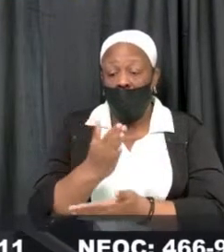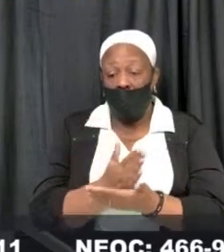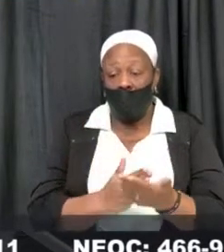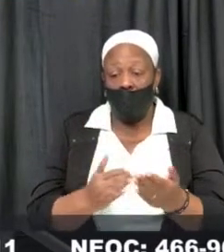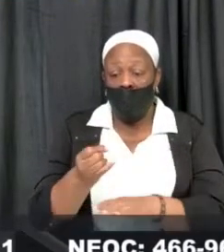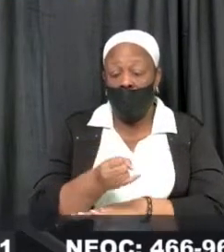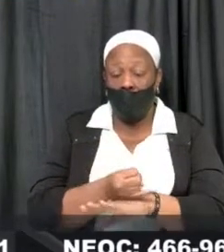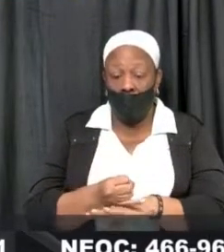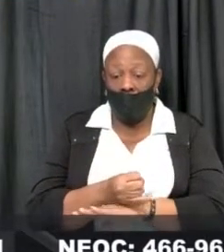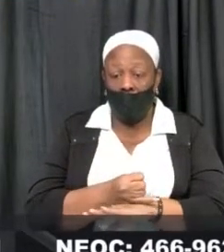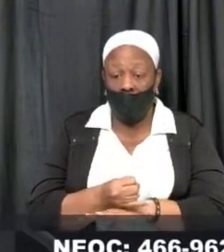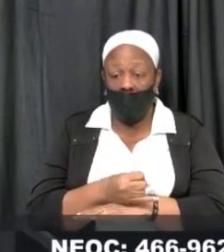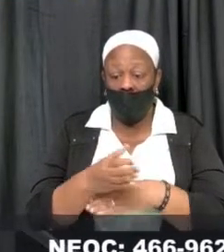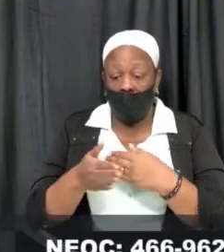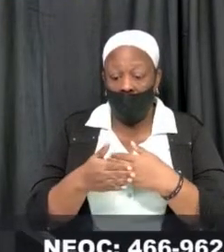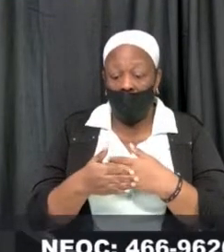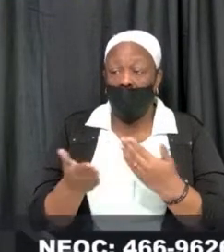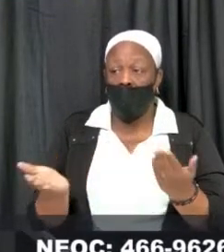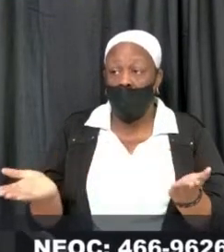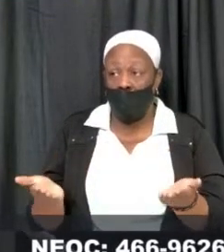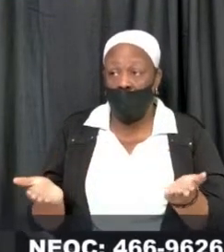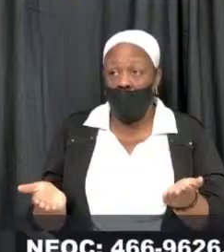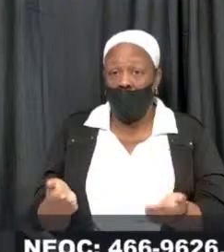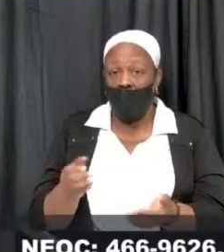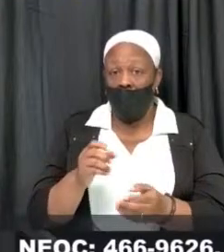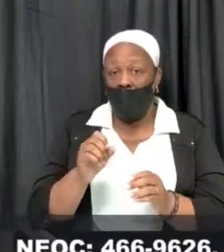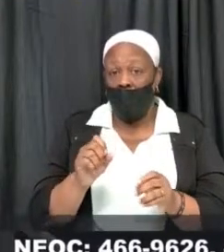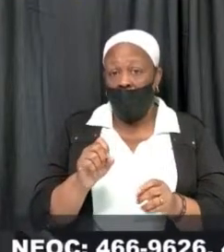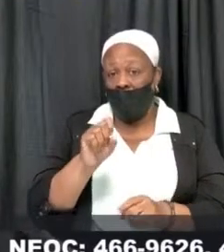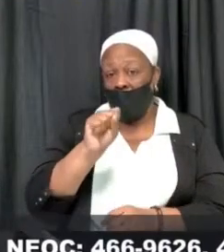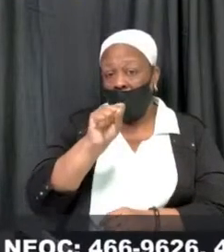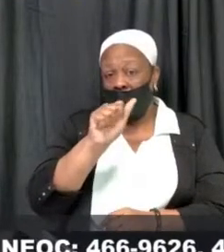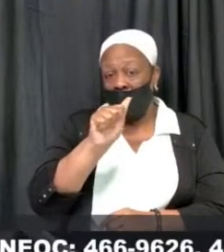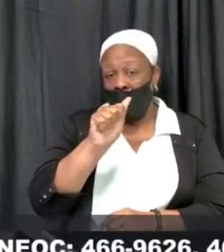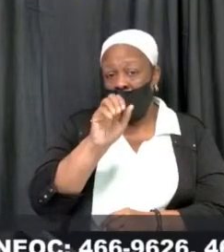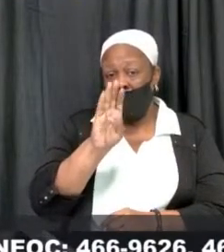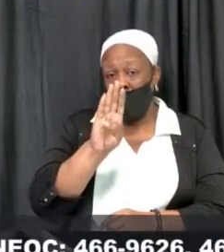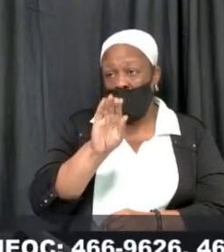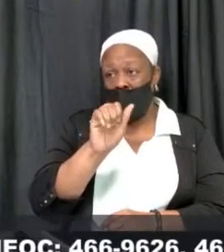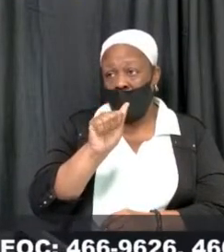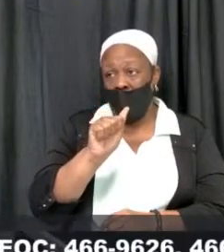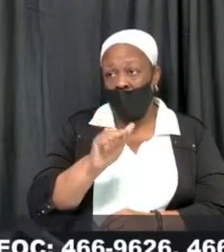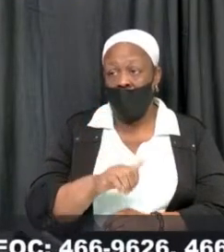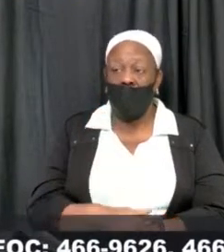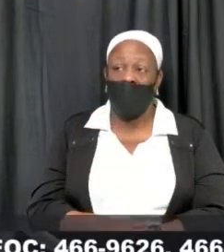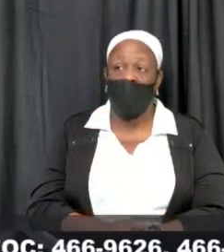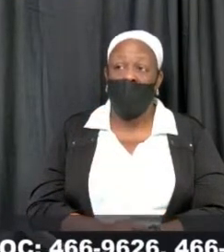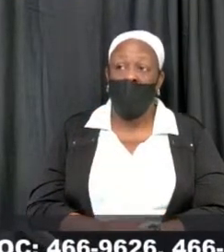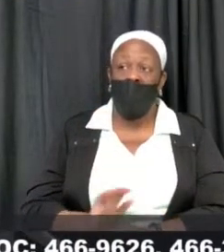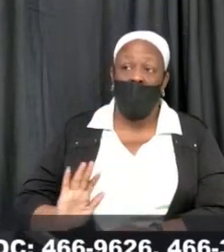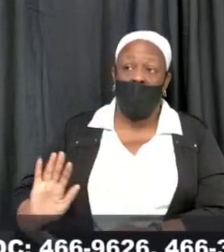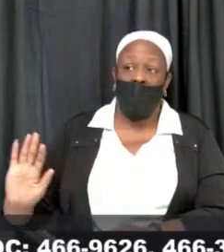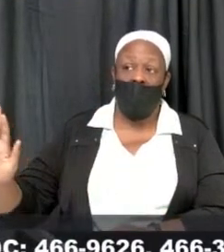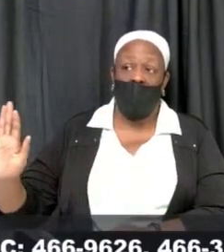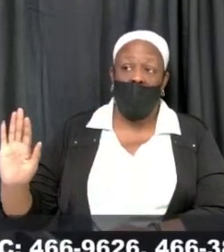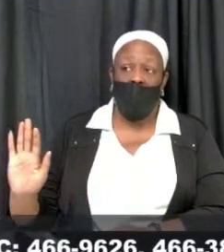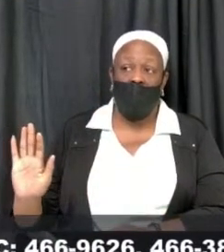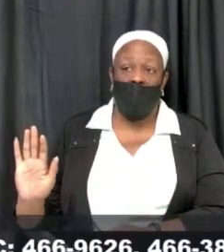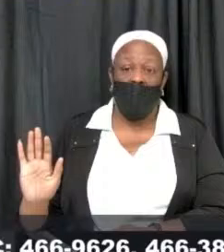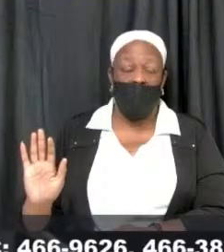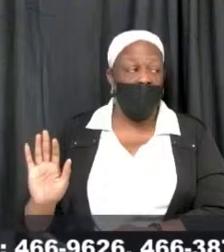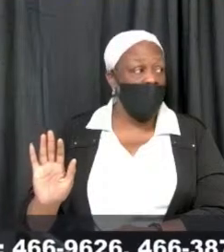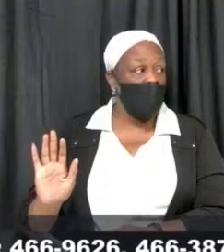region, such as Saba, their herd immunity target threshold is